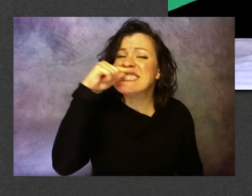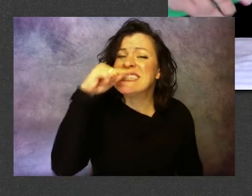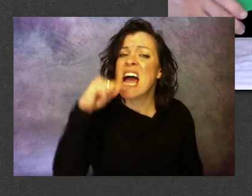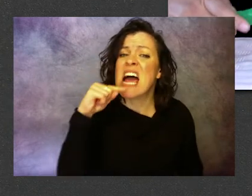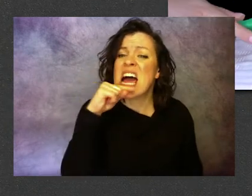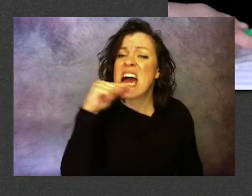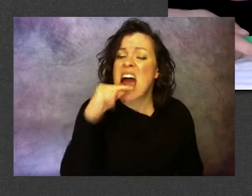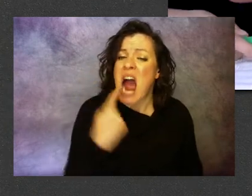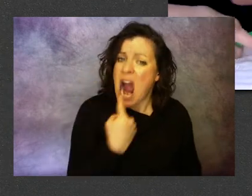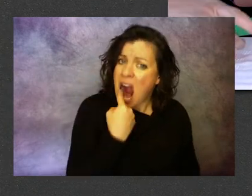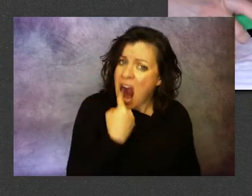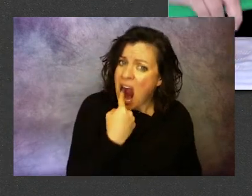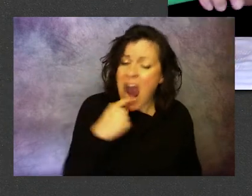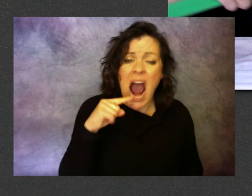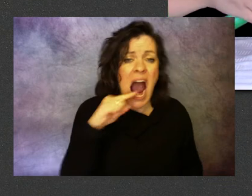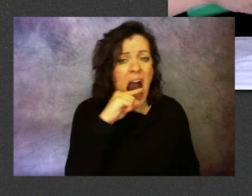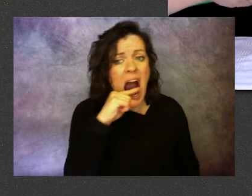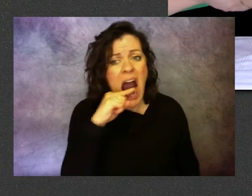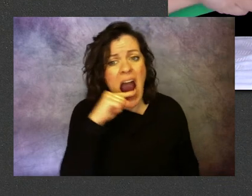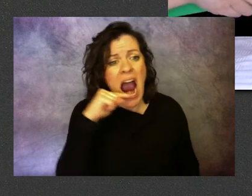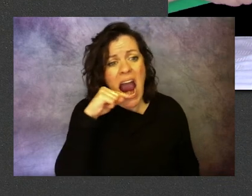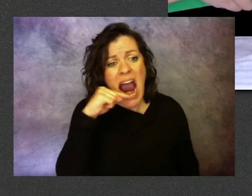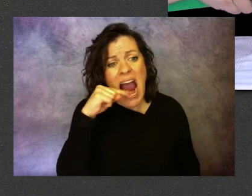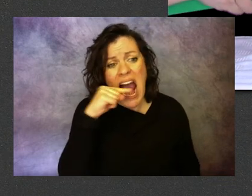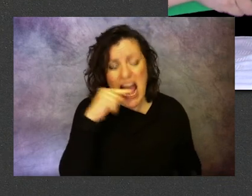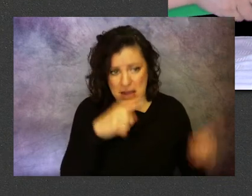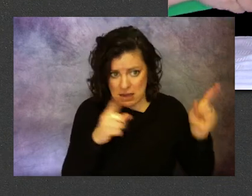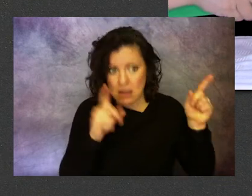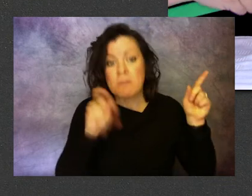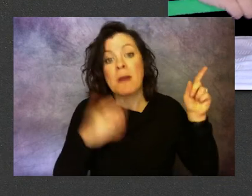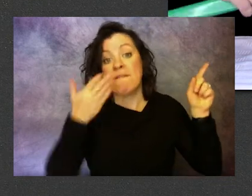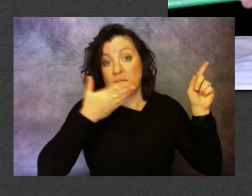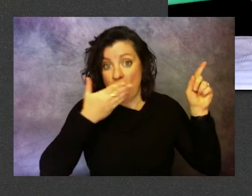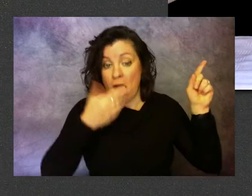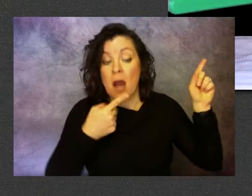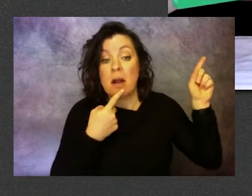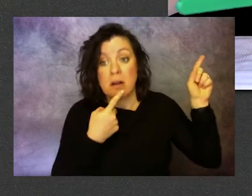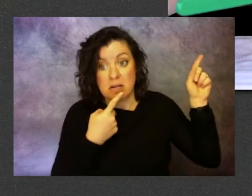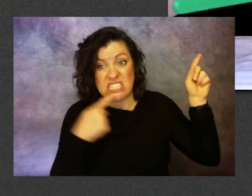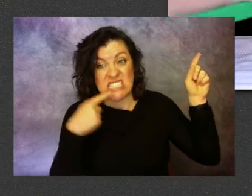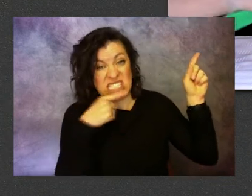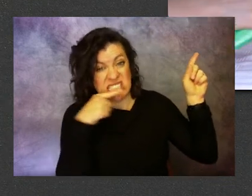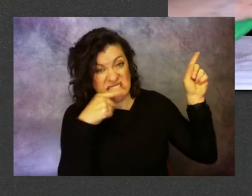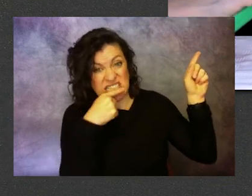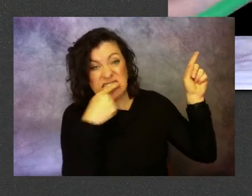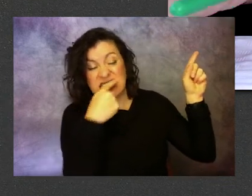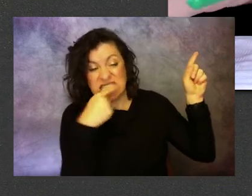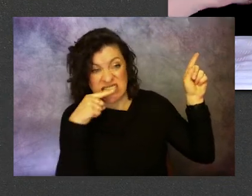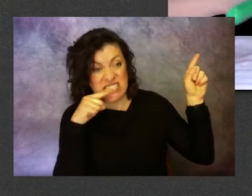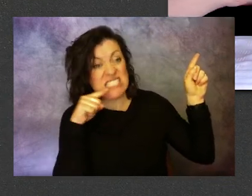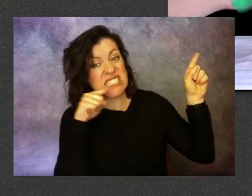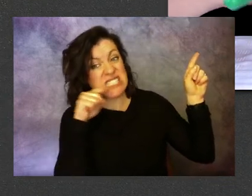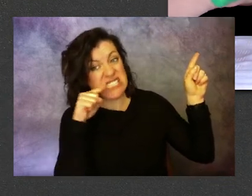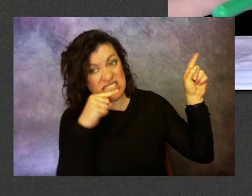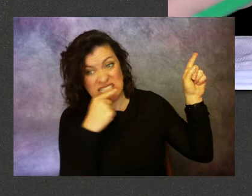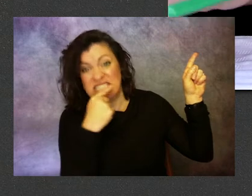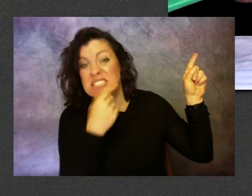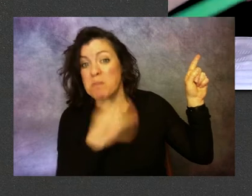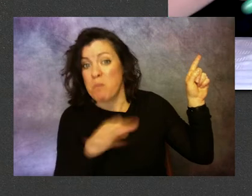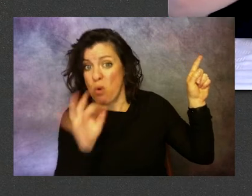the outside, and I'm going to show you with my tooth model and my big toothbrush. You want to brush on the outside of your